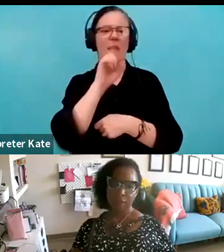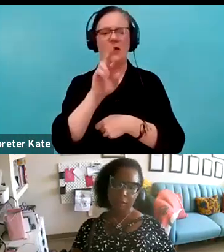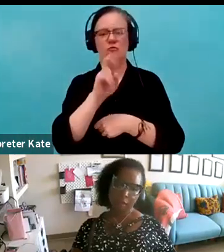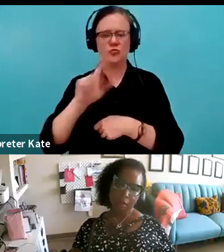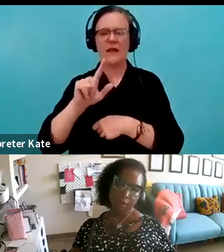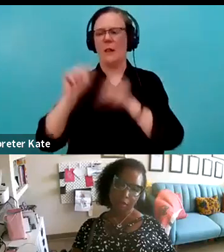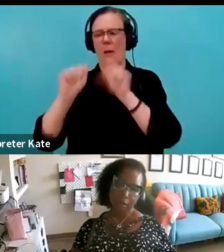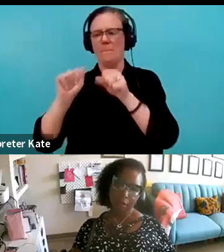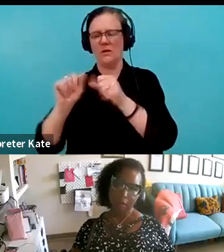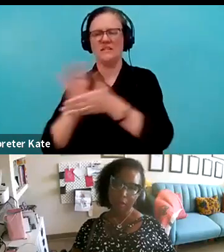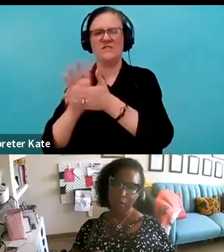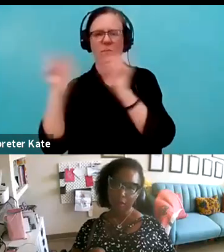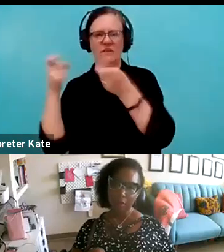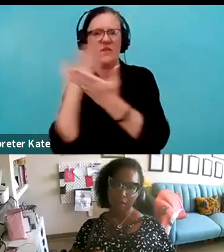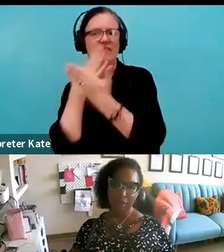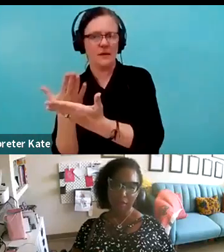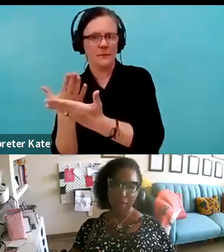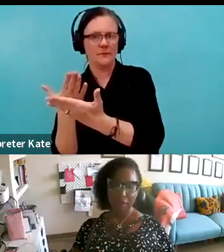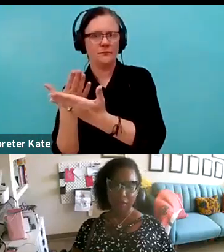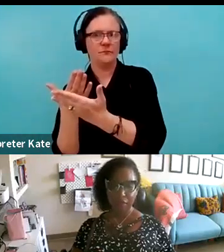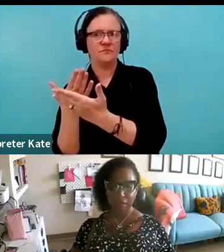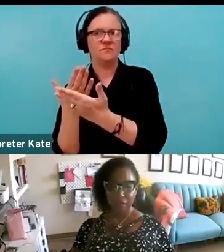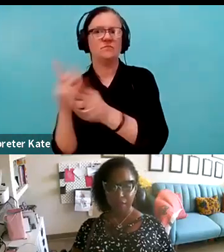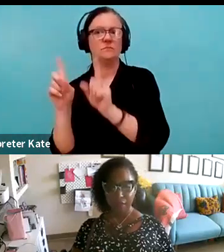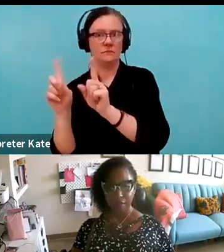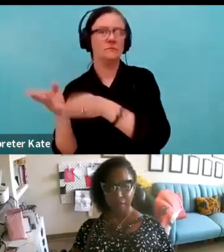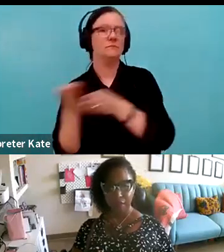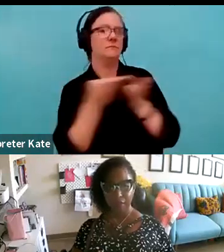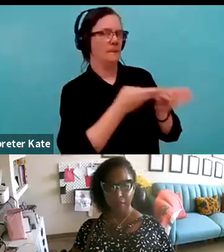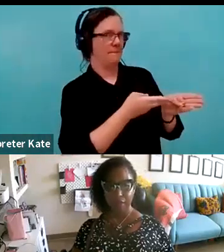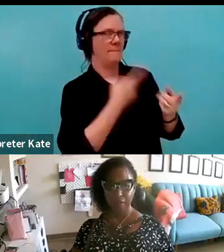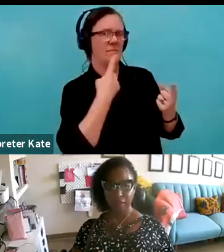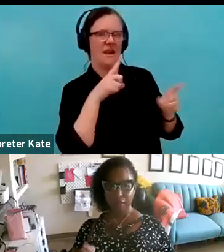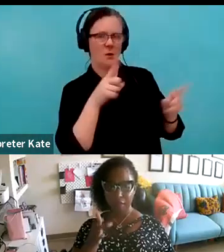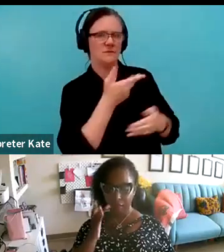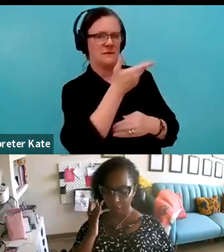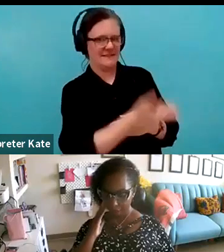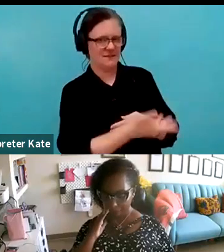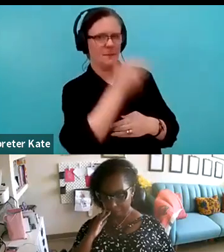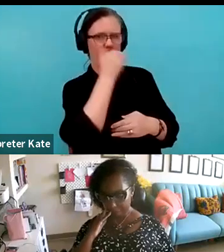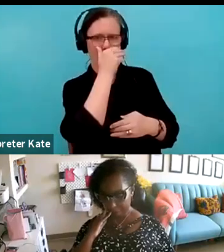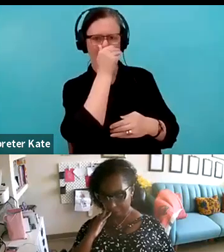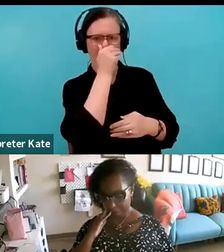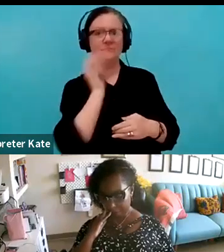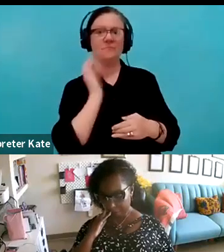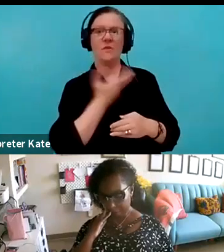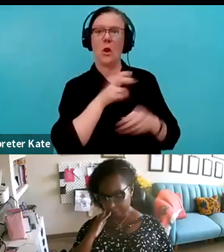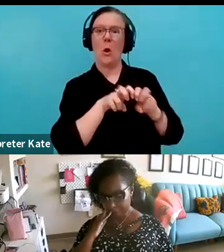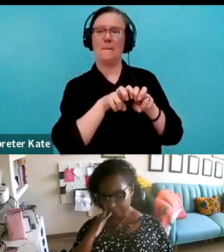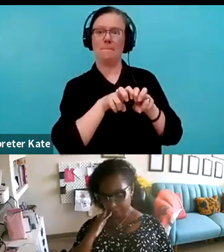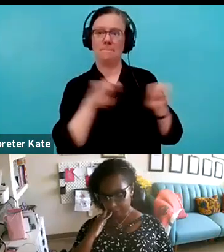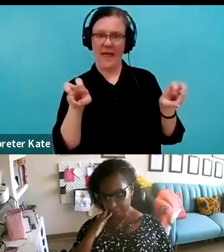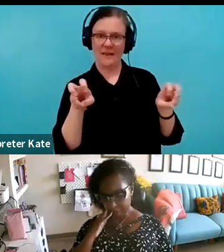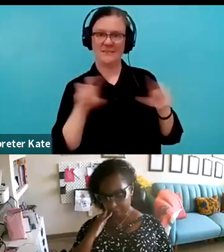really special thanks. So before we conclude this event, we have a few exciting announcements. Our panelists teed up